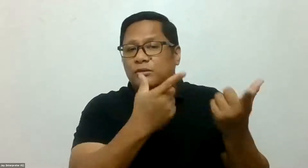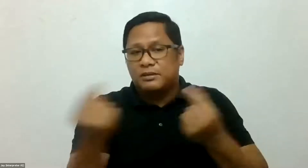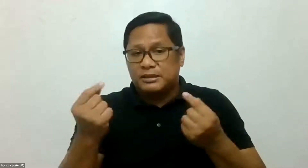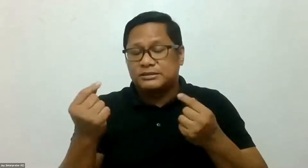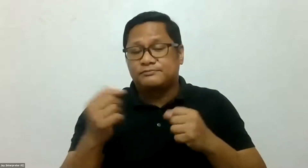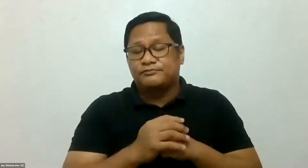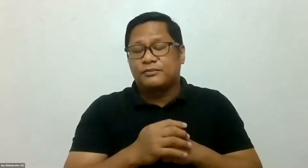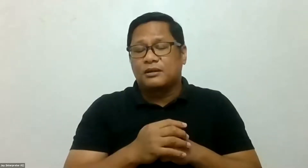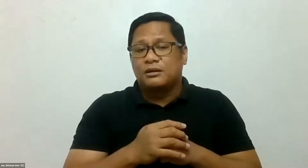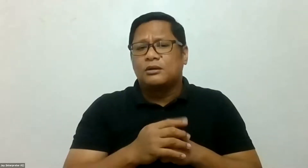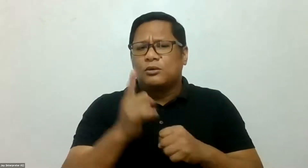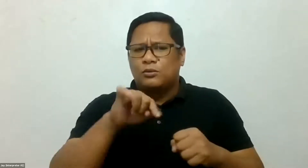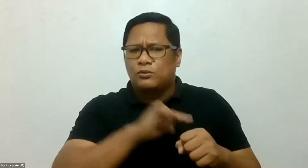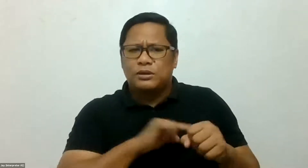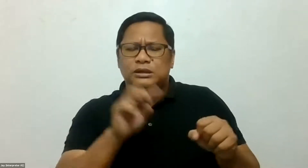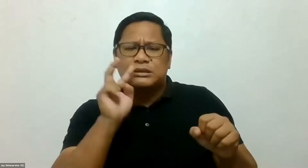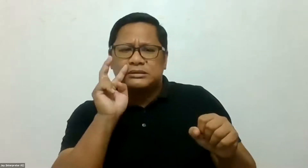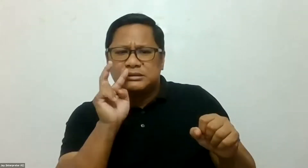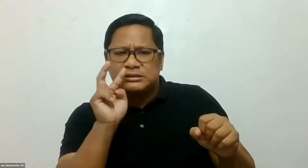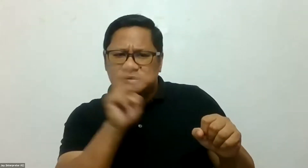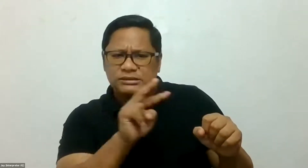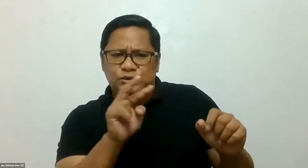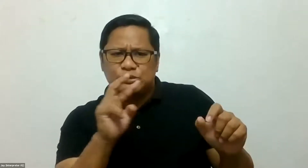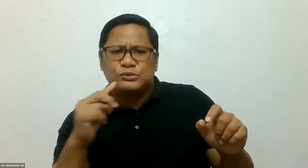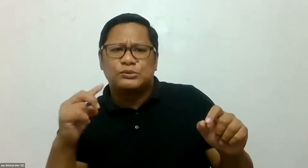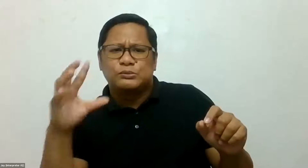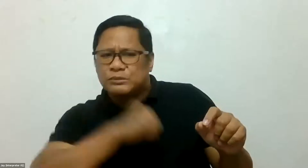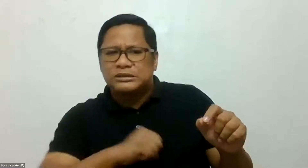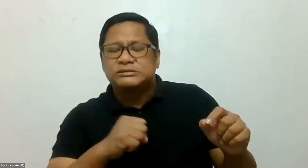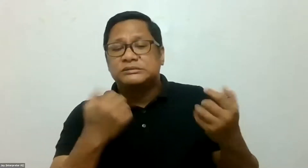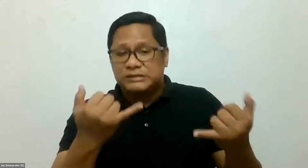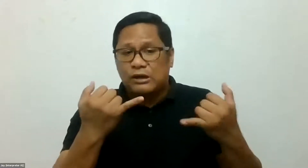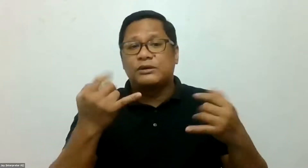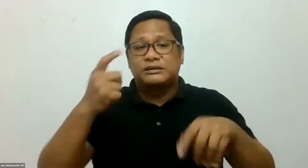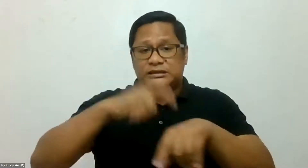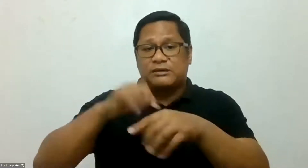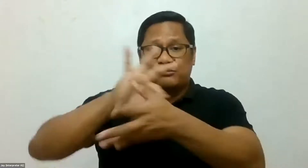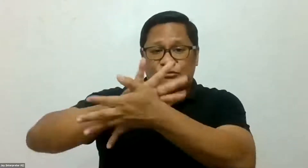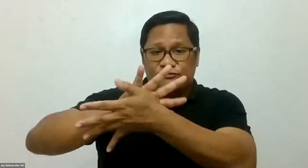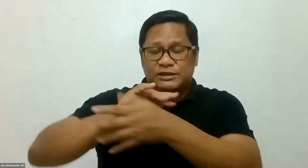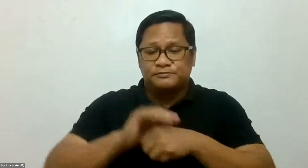is what we seem to have missed now, my sense, during this COVID, because